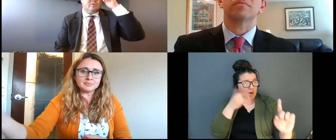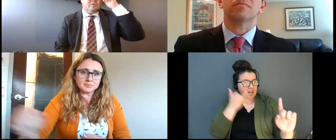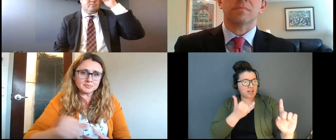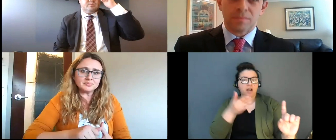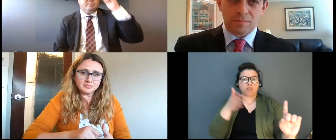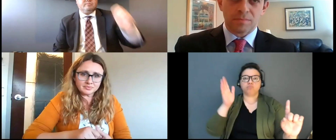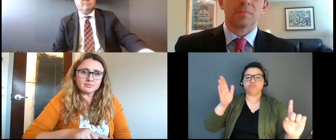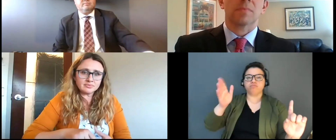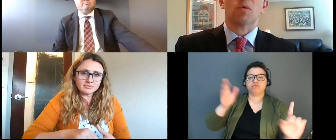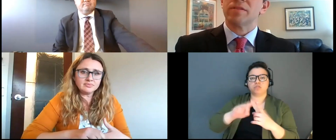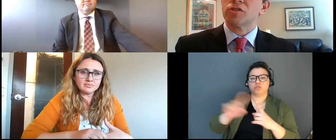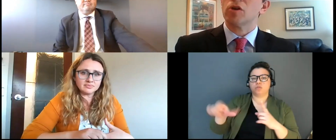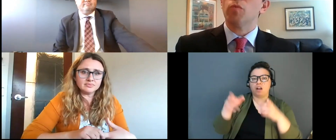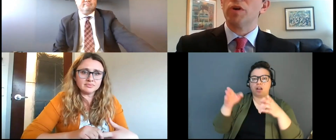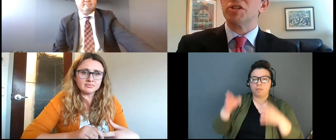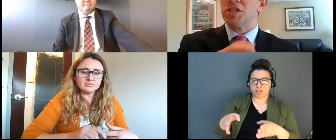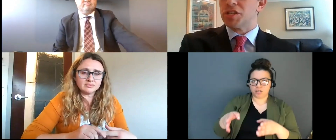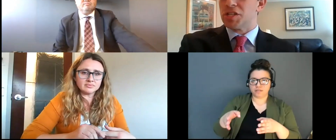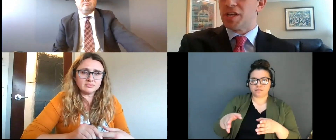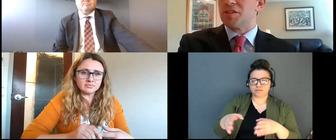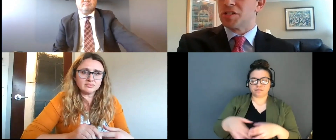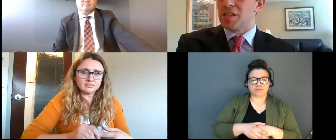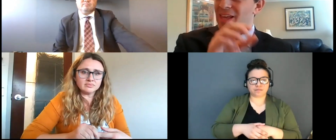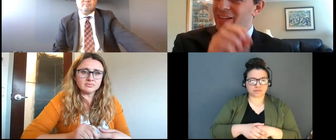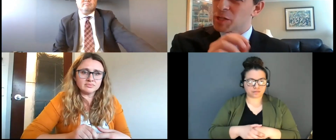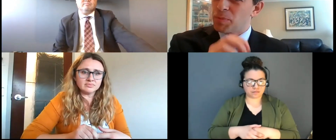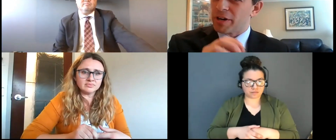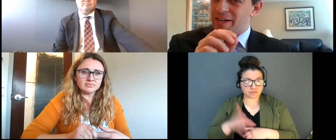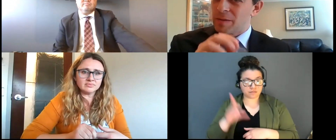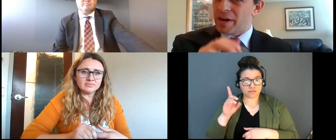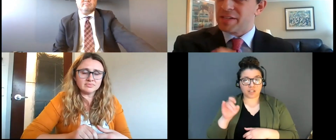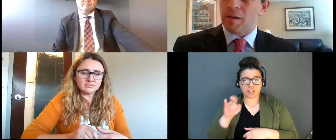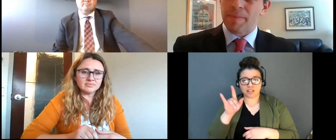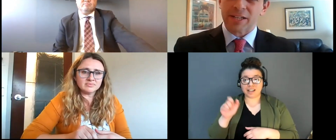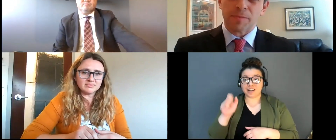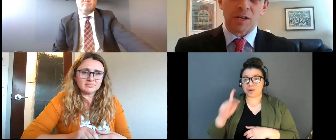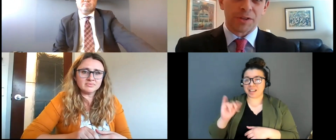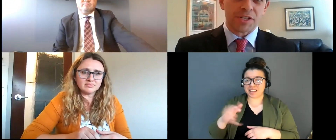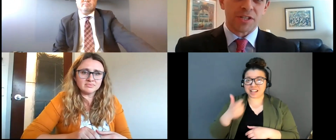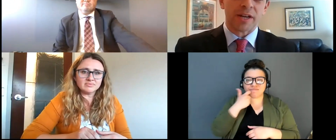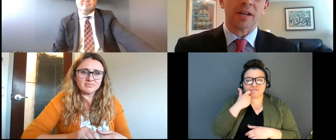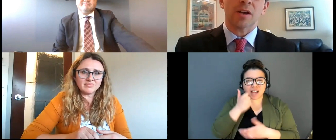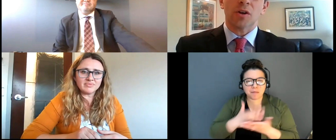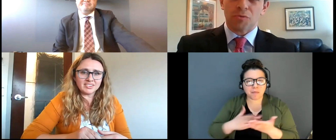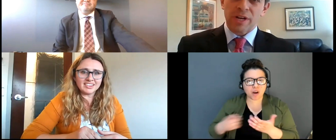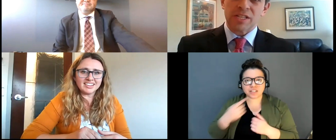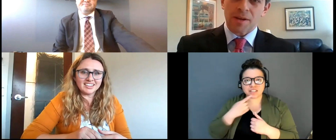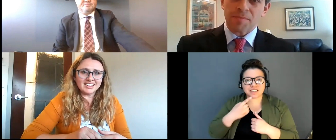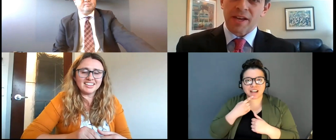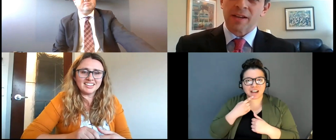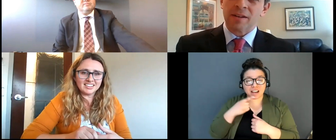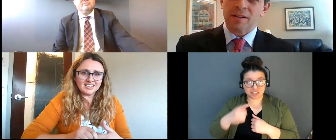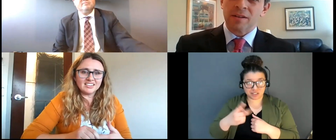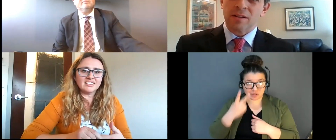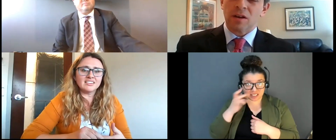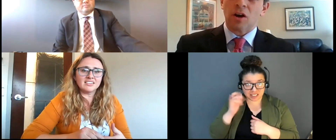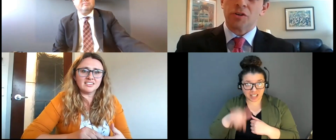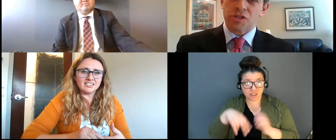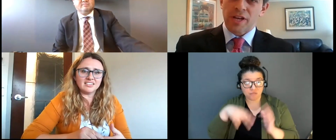else. So what did she just say just in that last part? Can anybody tell back to me? Are we listening? Read